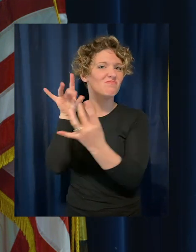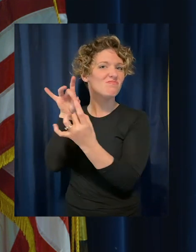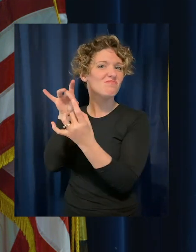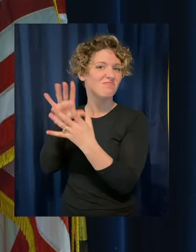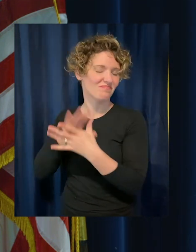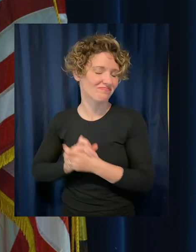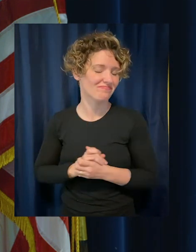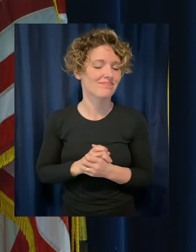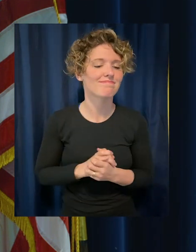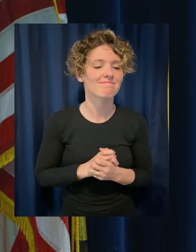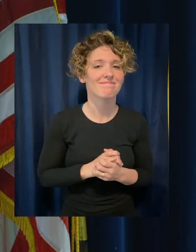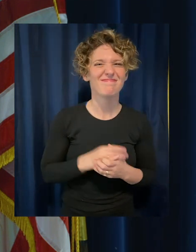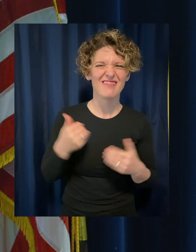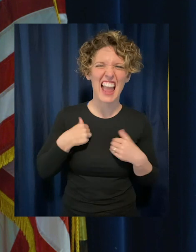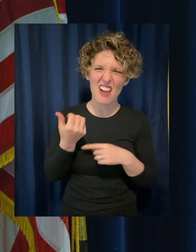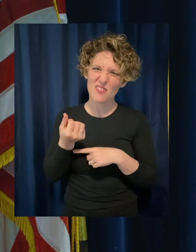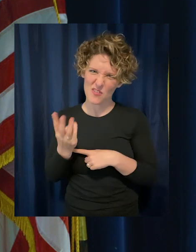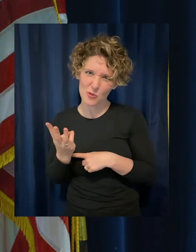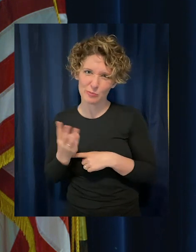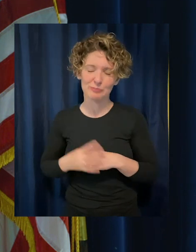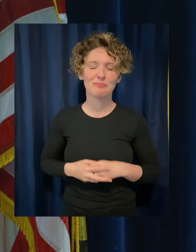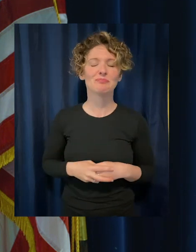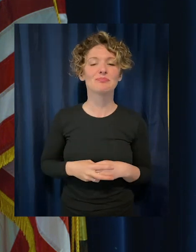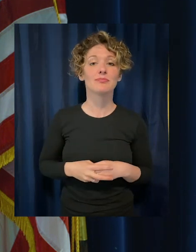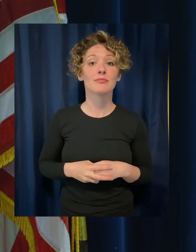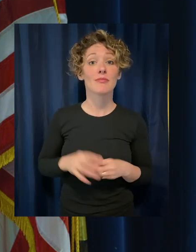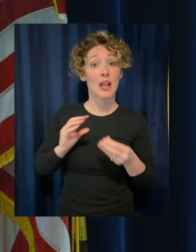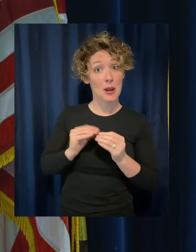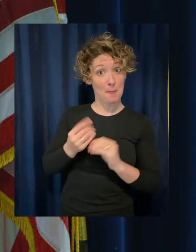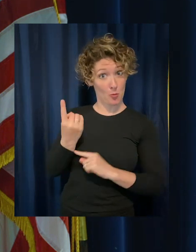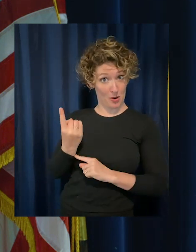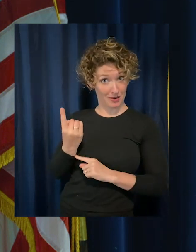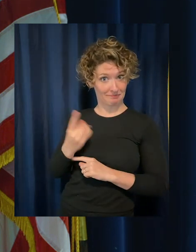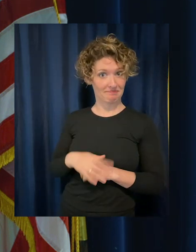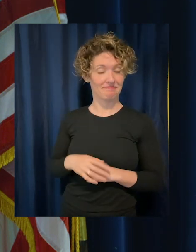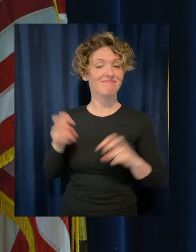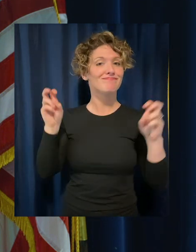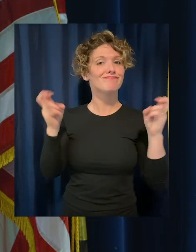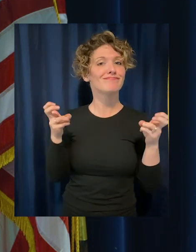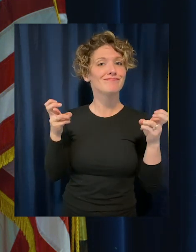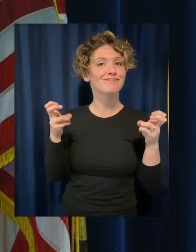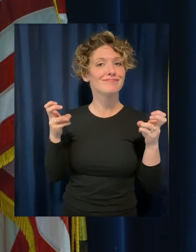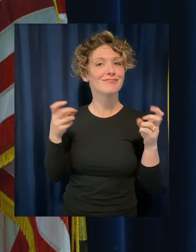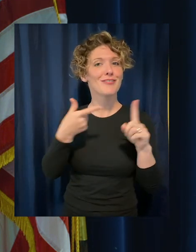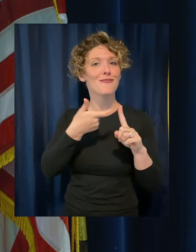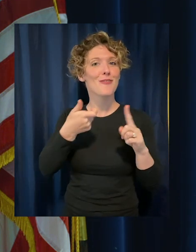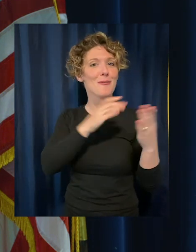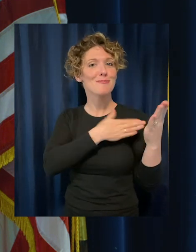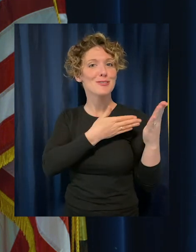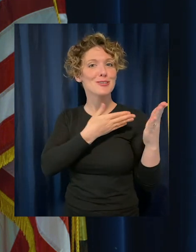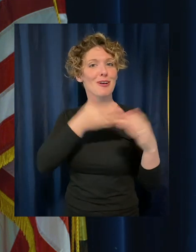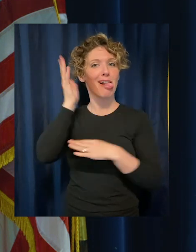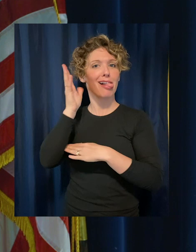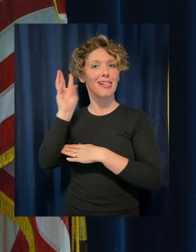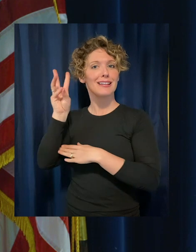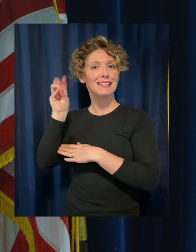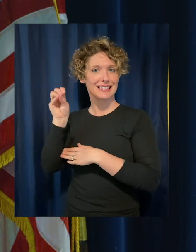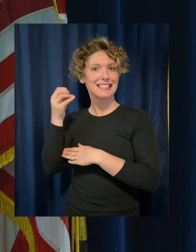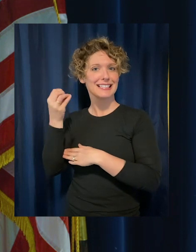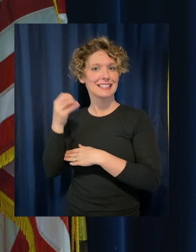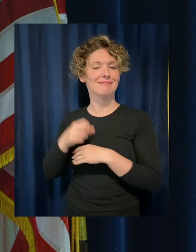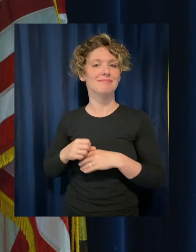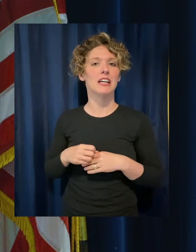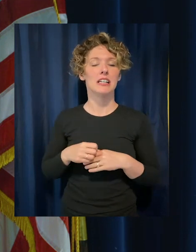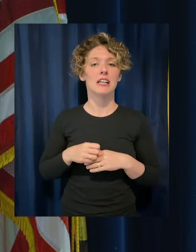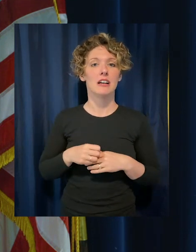is another line from the 60s. All you need is love. I live by that.